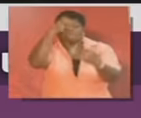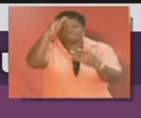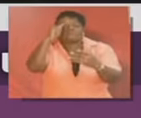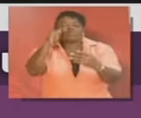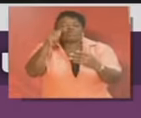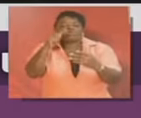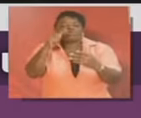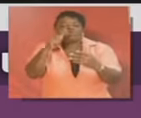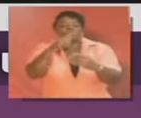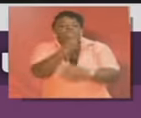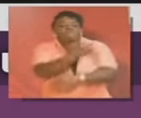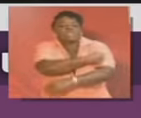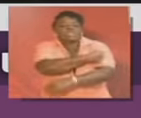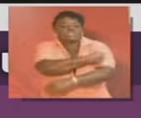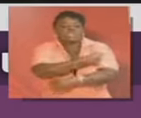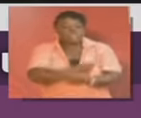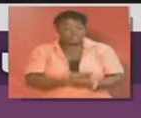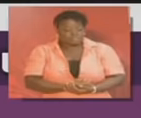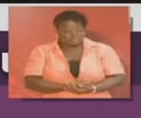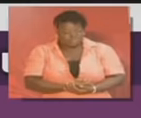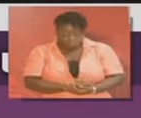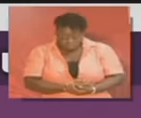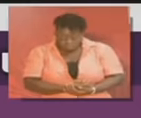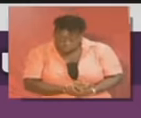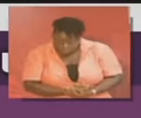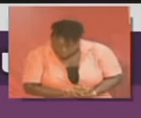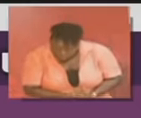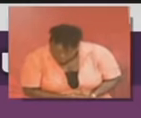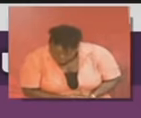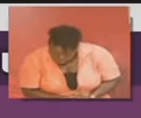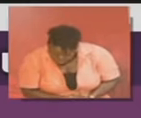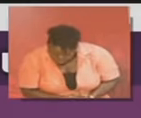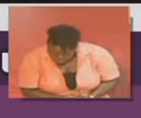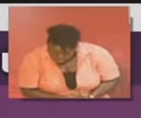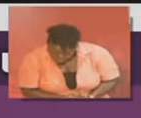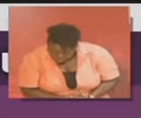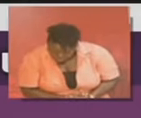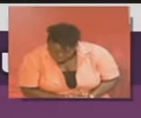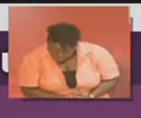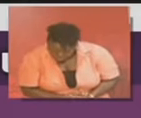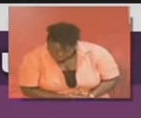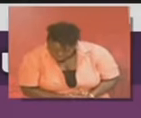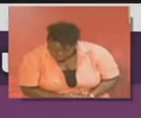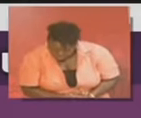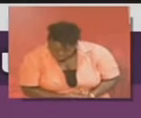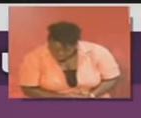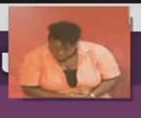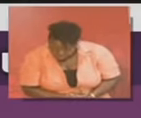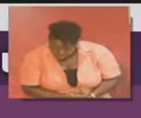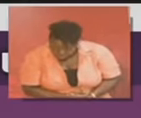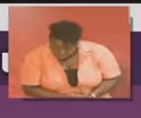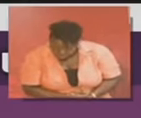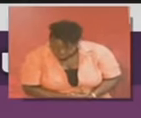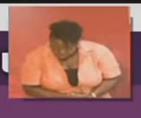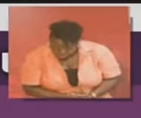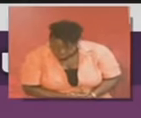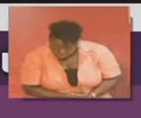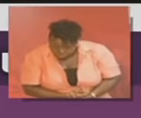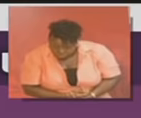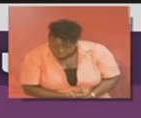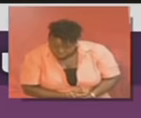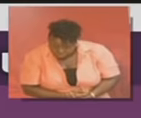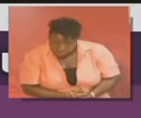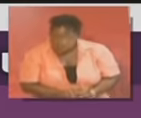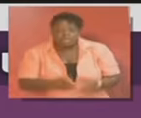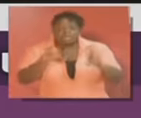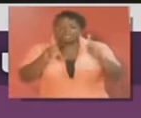concerning Assemblyman Kelvin Morris, where it is alleged that he jumped the COVID vaccine line, but he cleared it up and said that he just